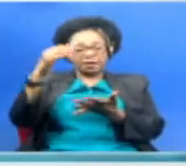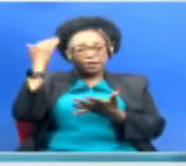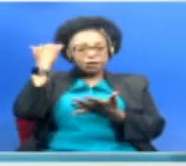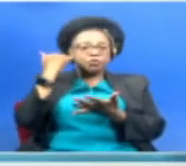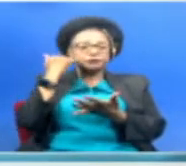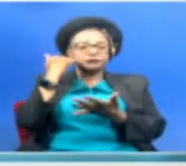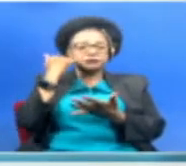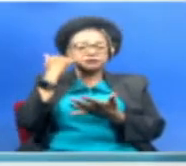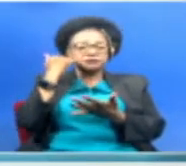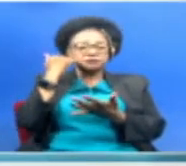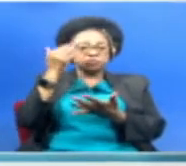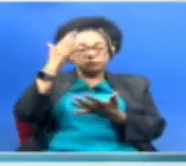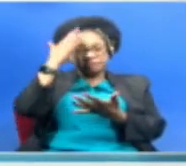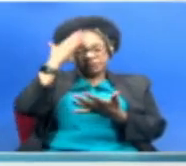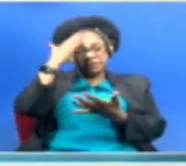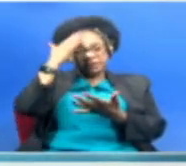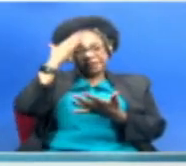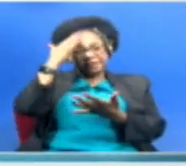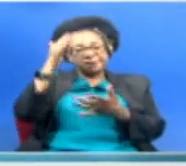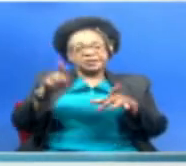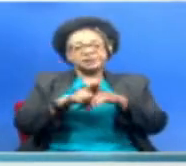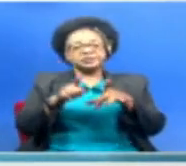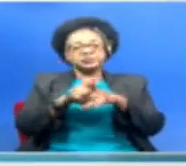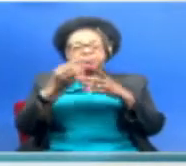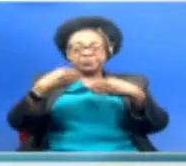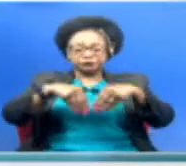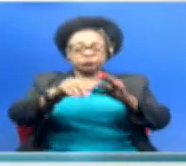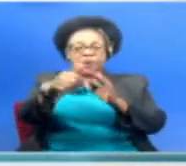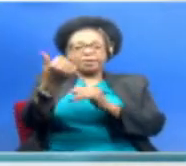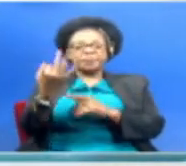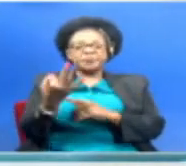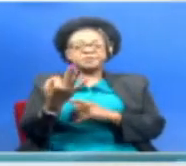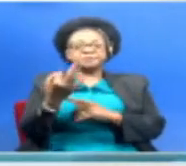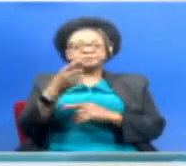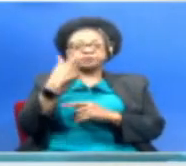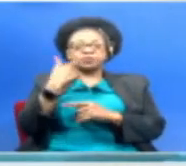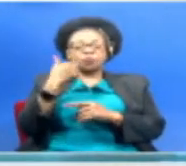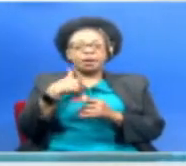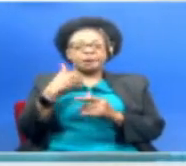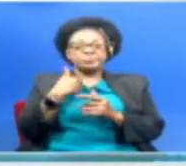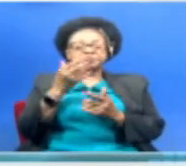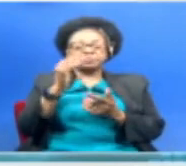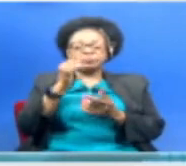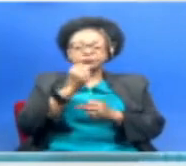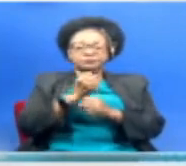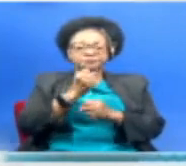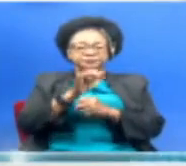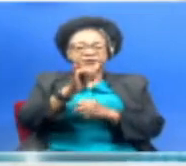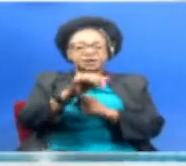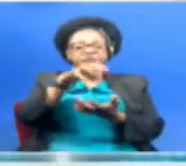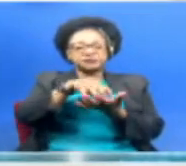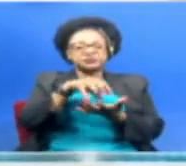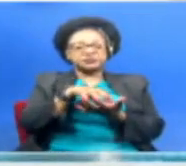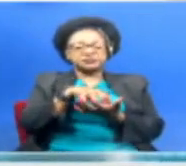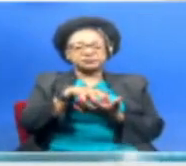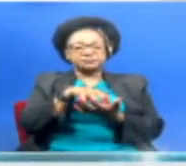September 25th. Police are currently pursuing 3 other suspects believed to have been involved in that incident.